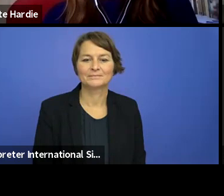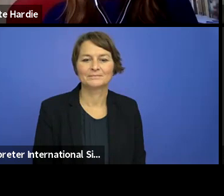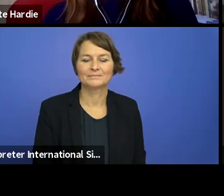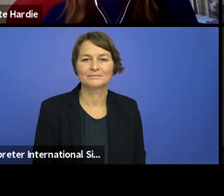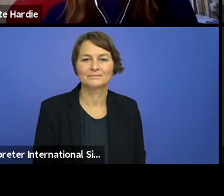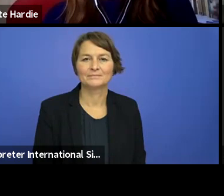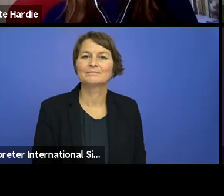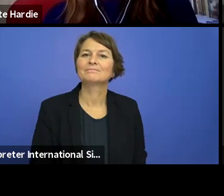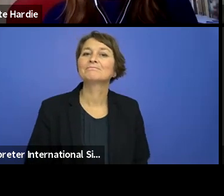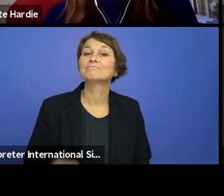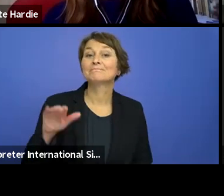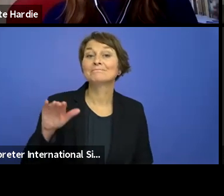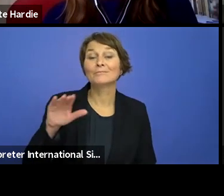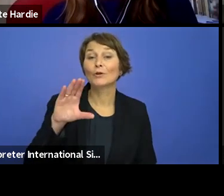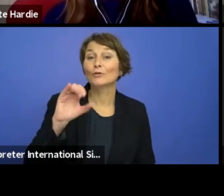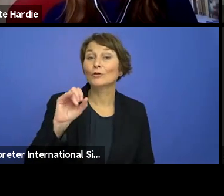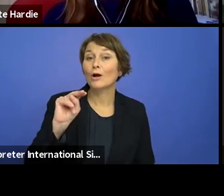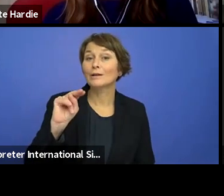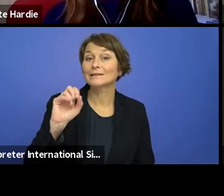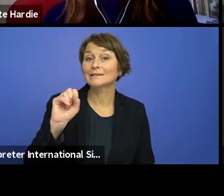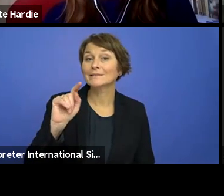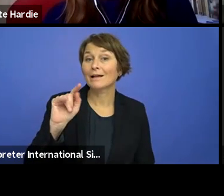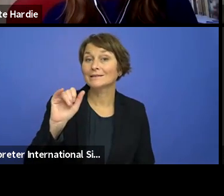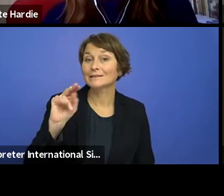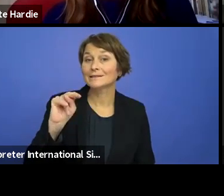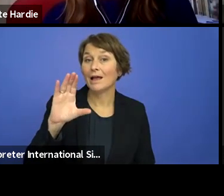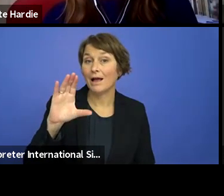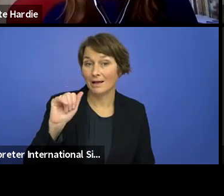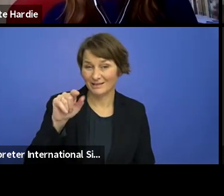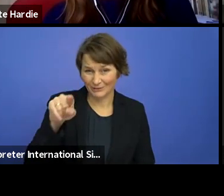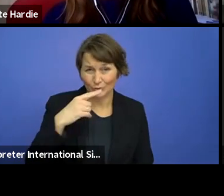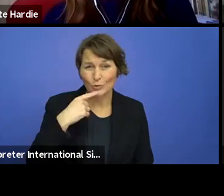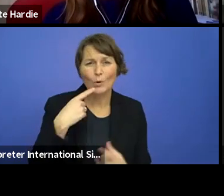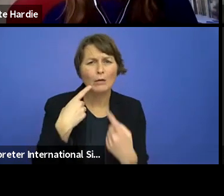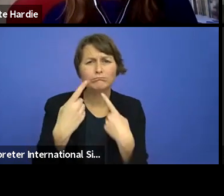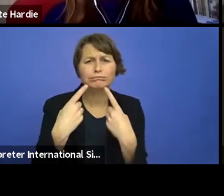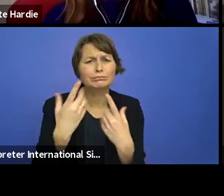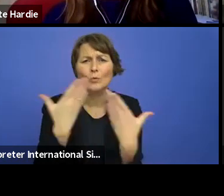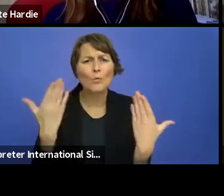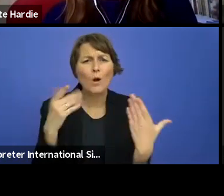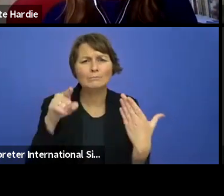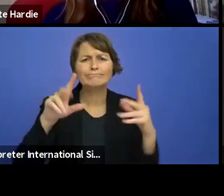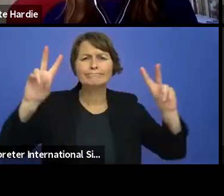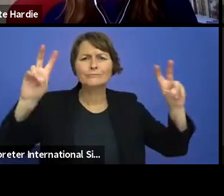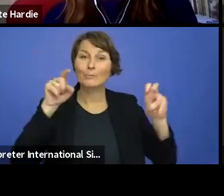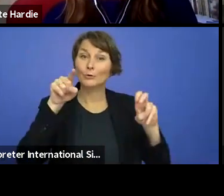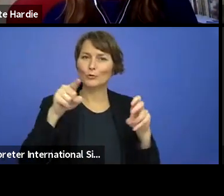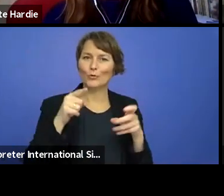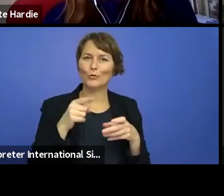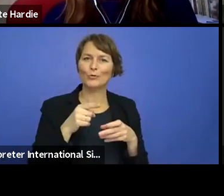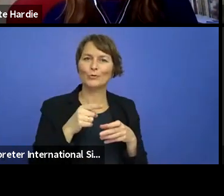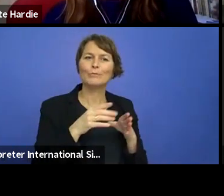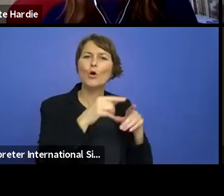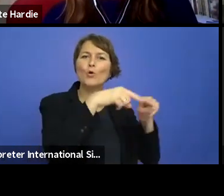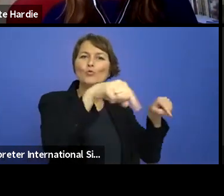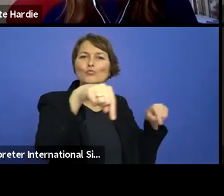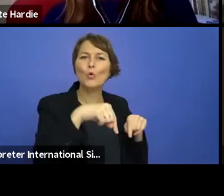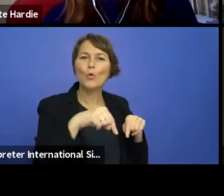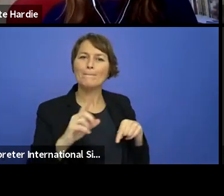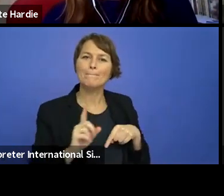Constanza, what would you like to talk in the breakout rooms when we can go a bit deeper into the discussion?